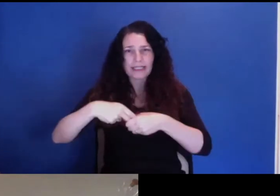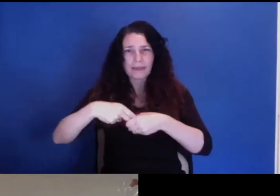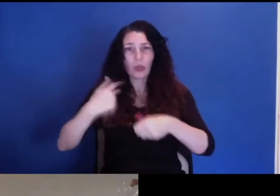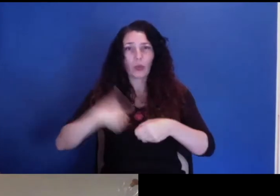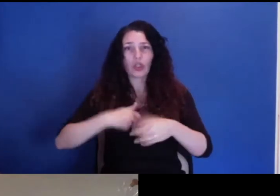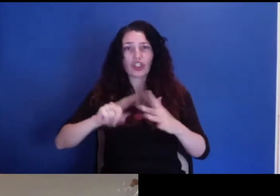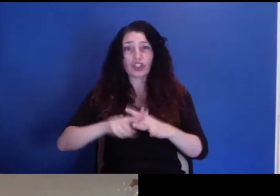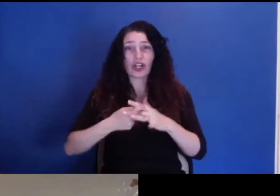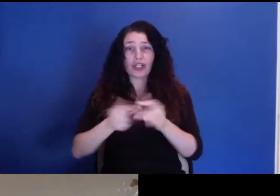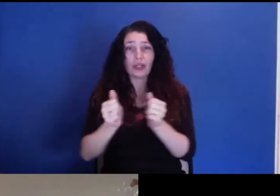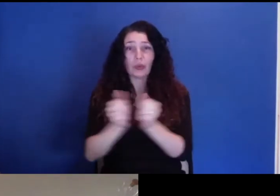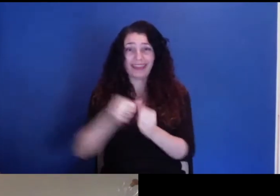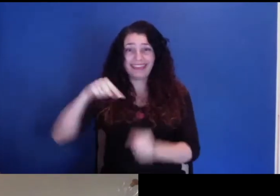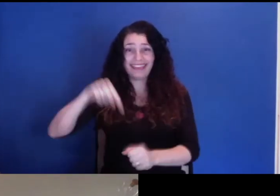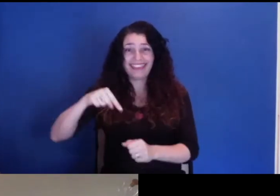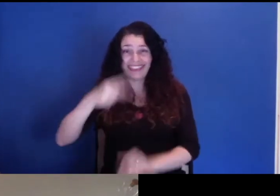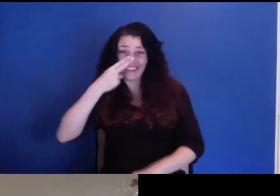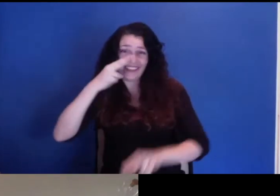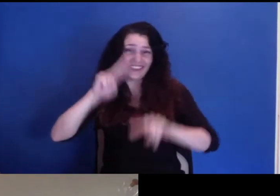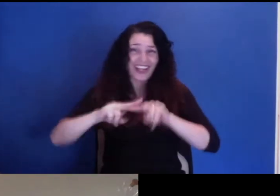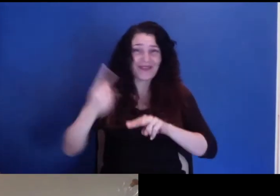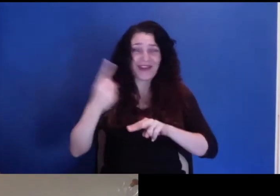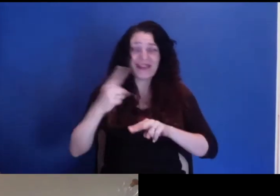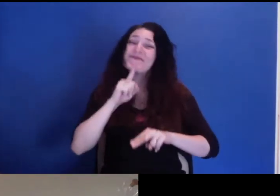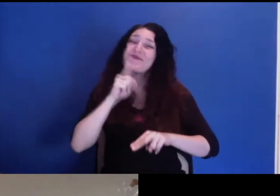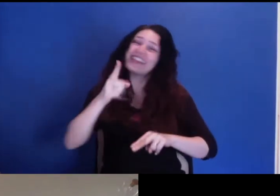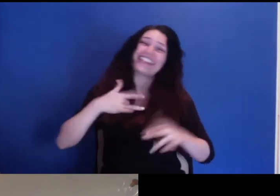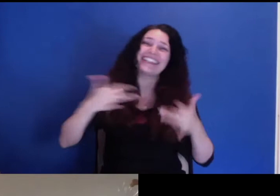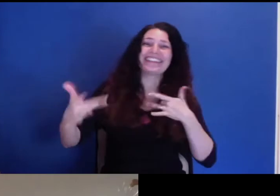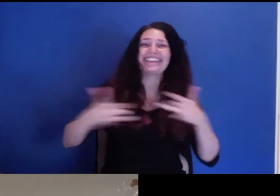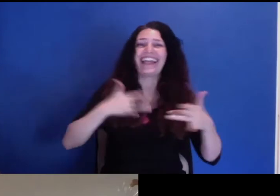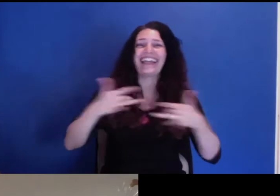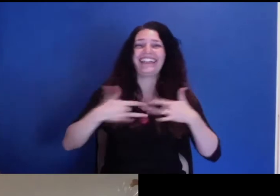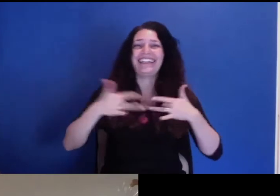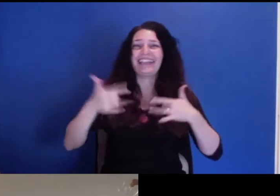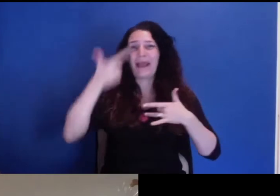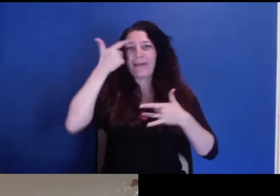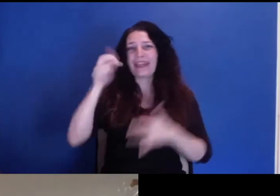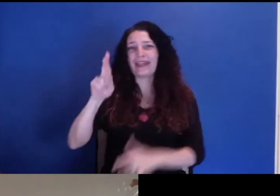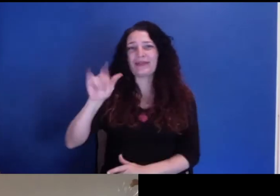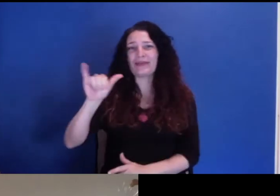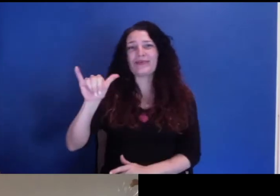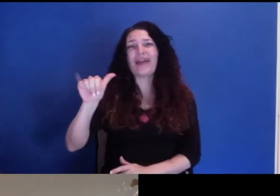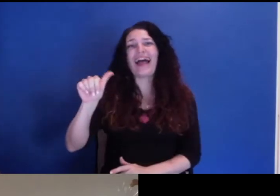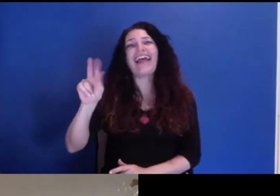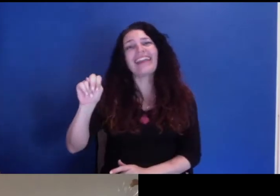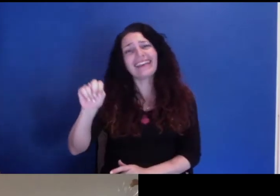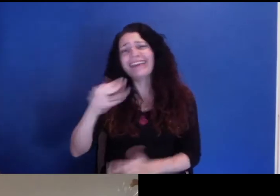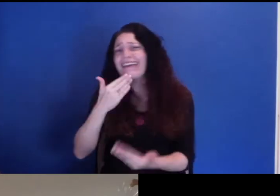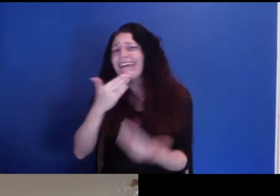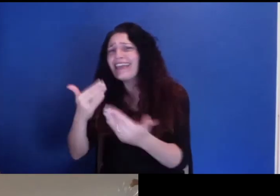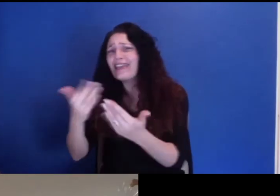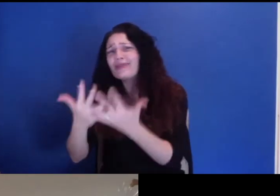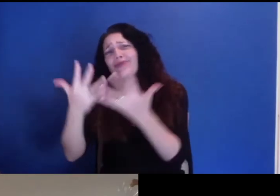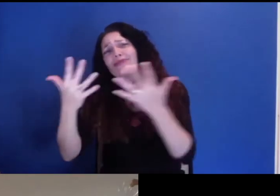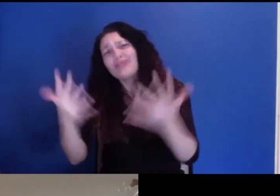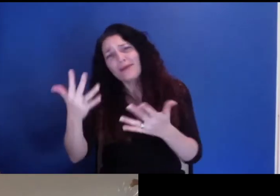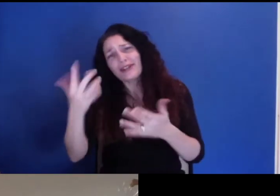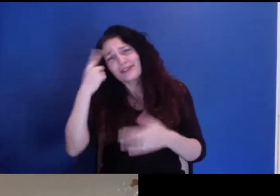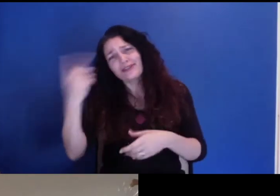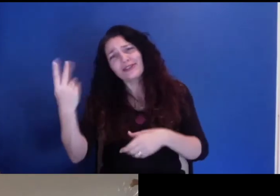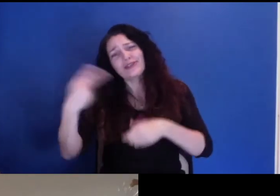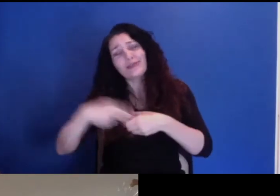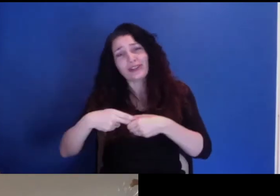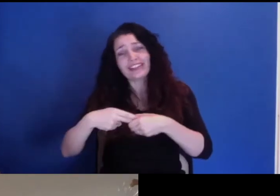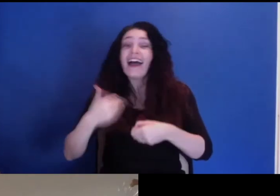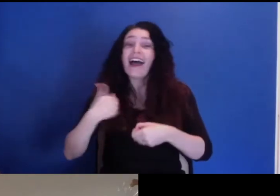very, very fun one that I'm super excited to have. Ryan, thank you so much for joining us. I have a couple